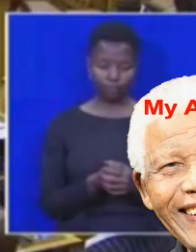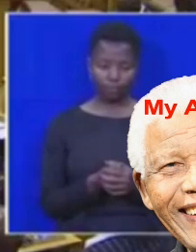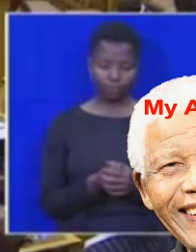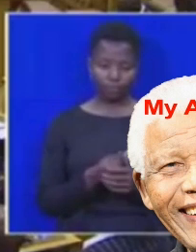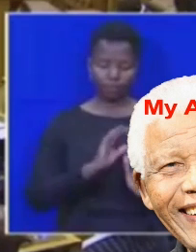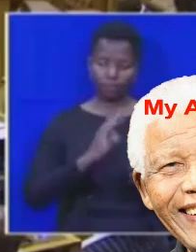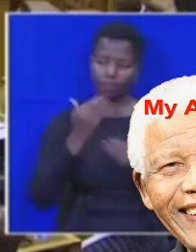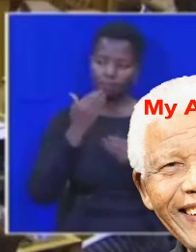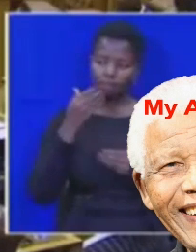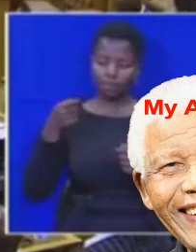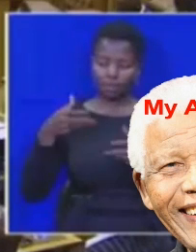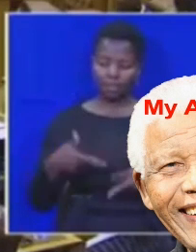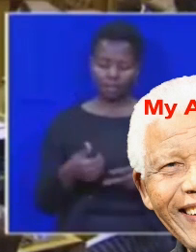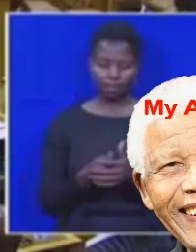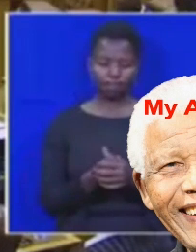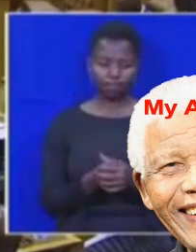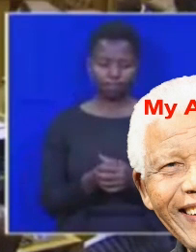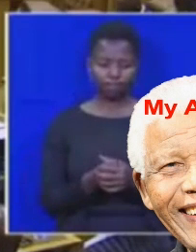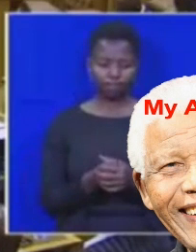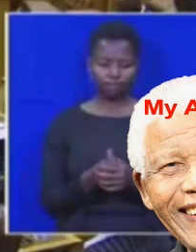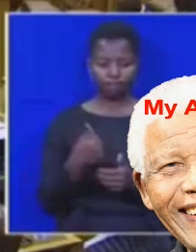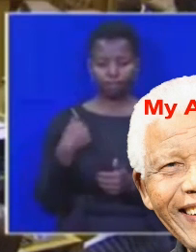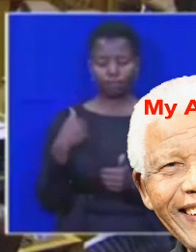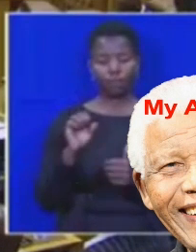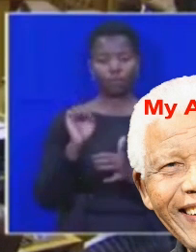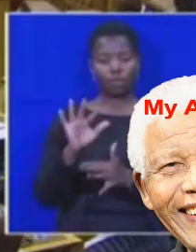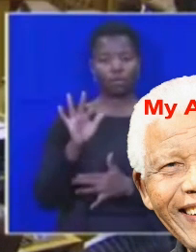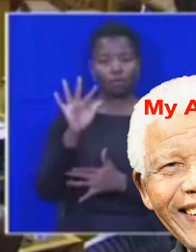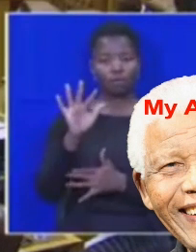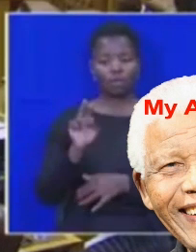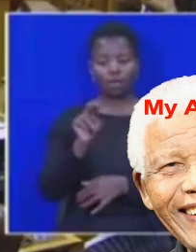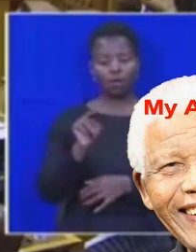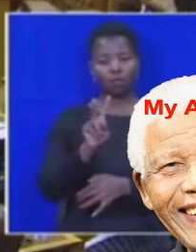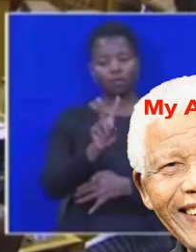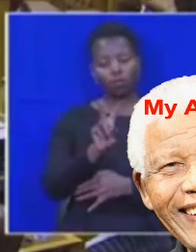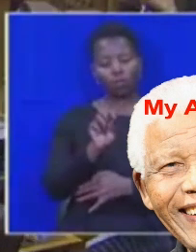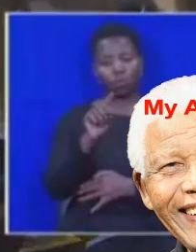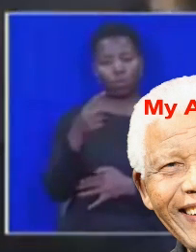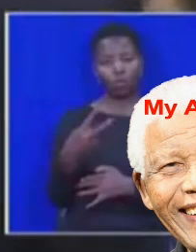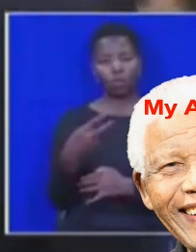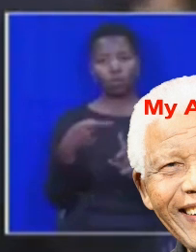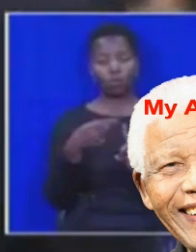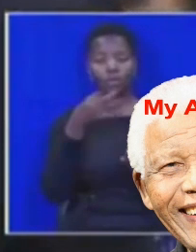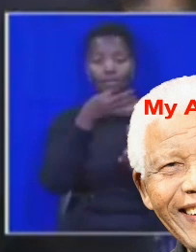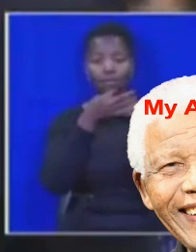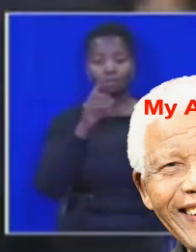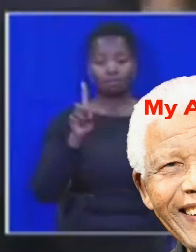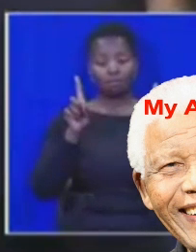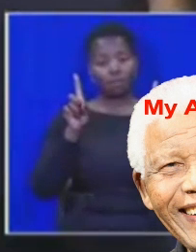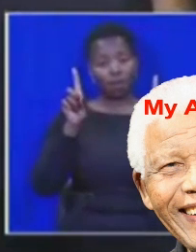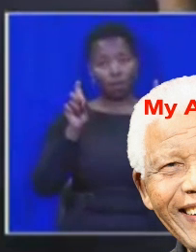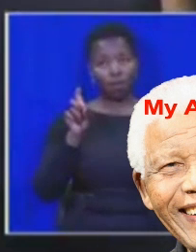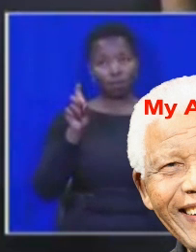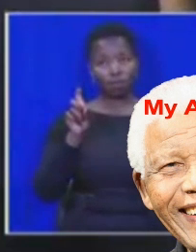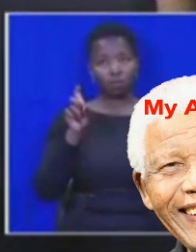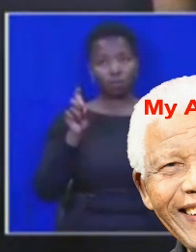Thank you, Speaker. On the 15th of November 2012, you said, and I'd like to quote,